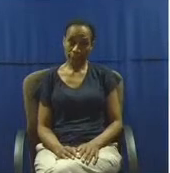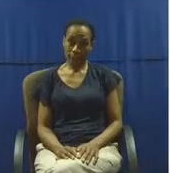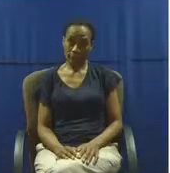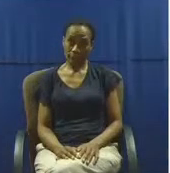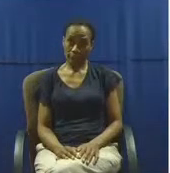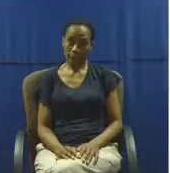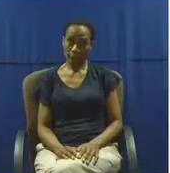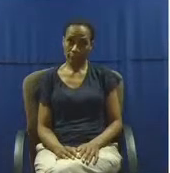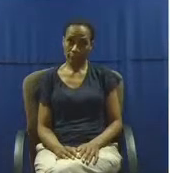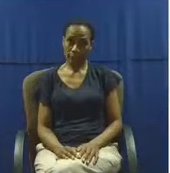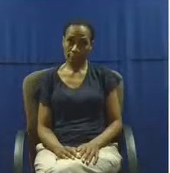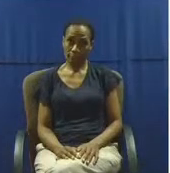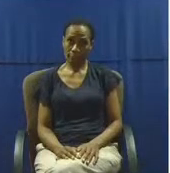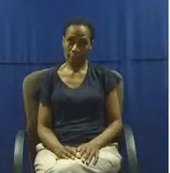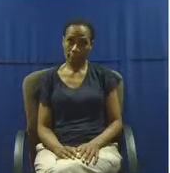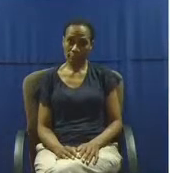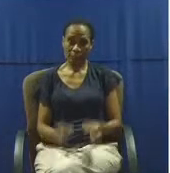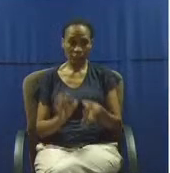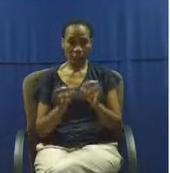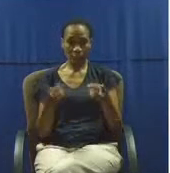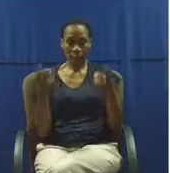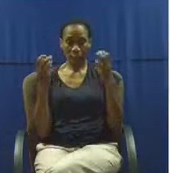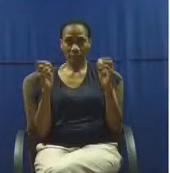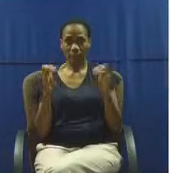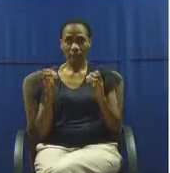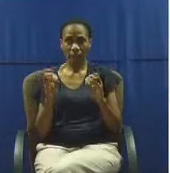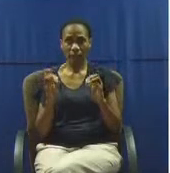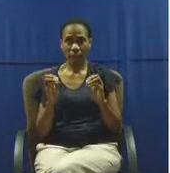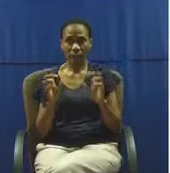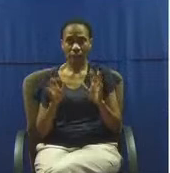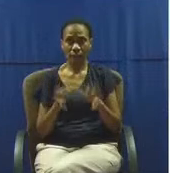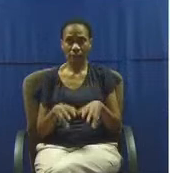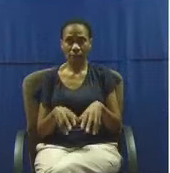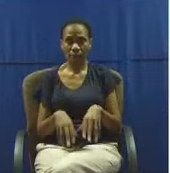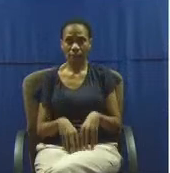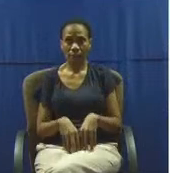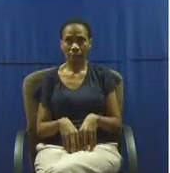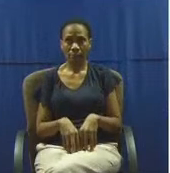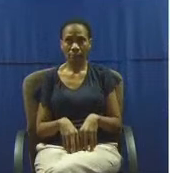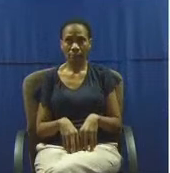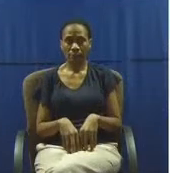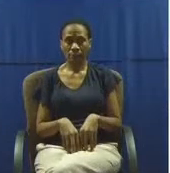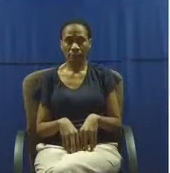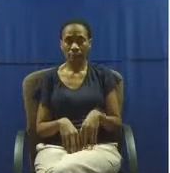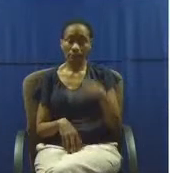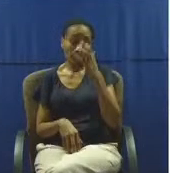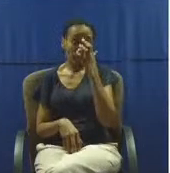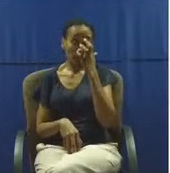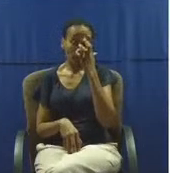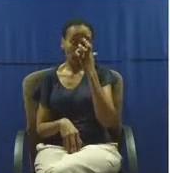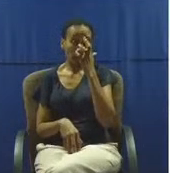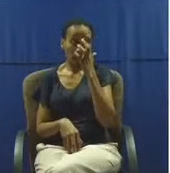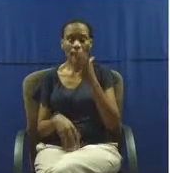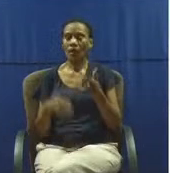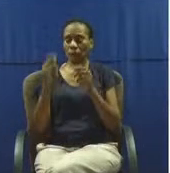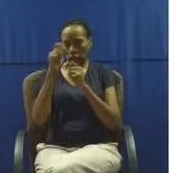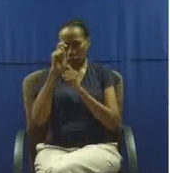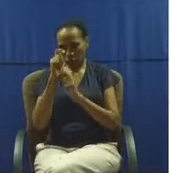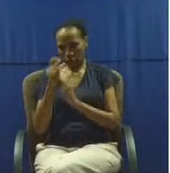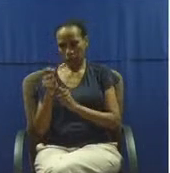Mute, honorable member. The Honorable the President. Honorable